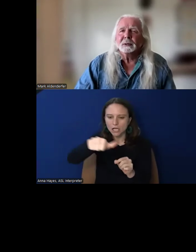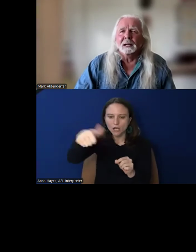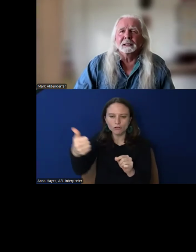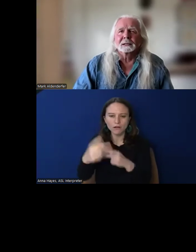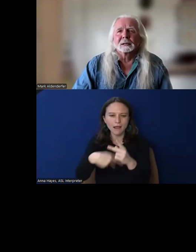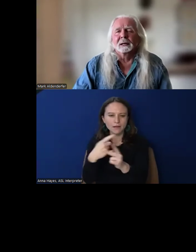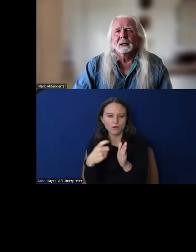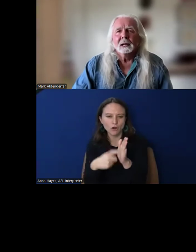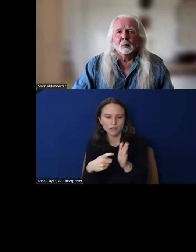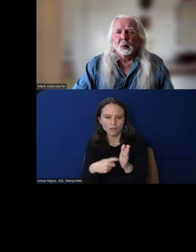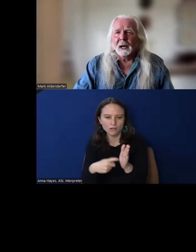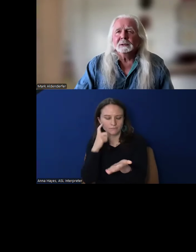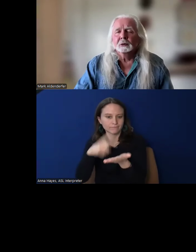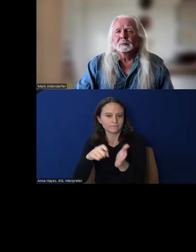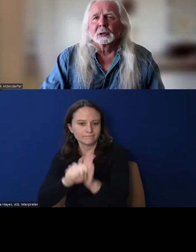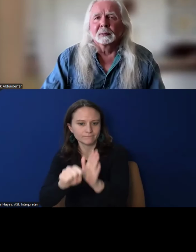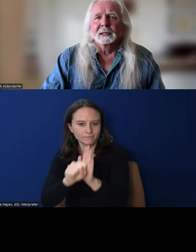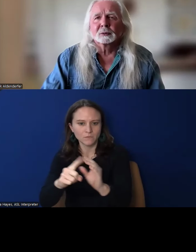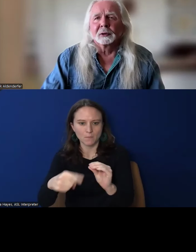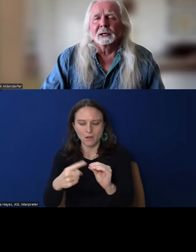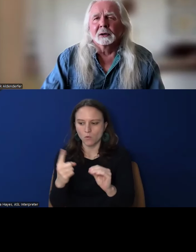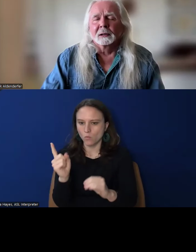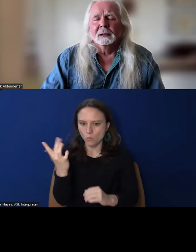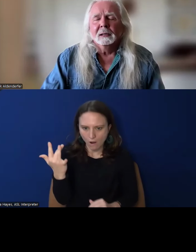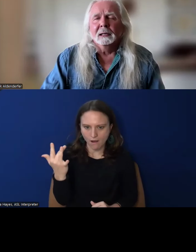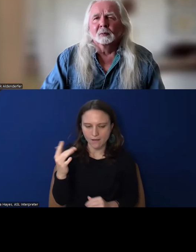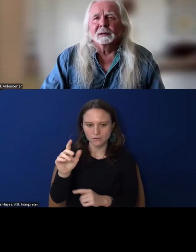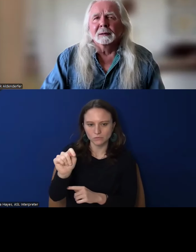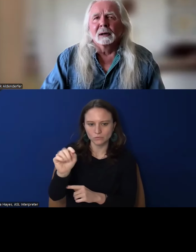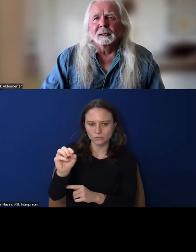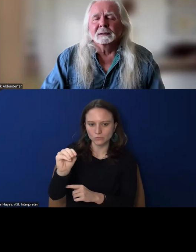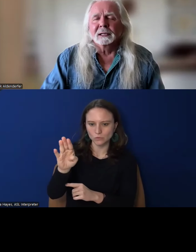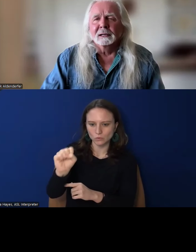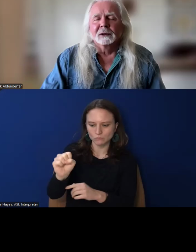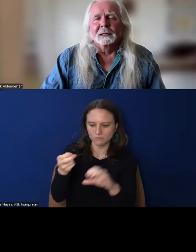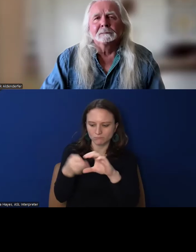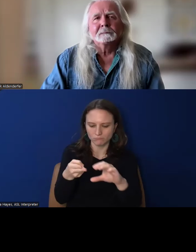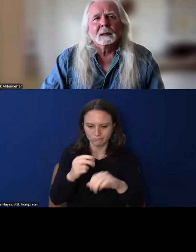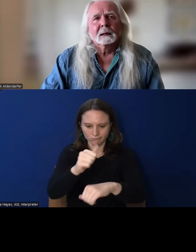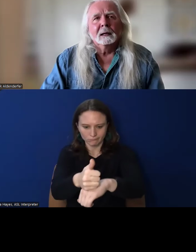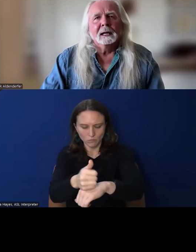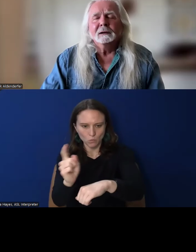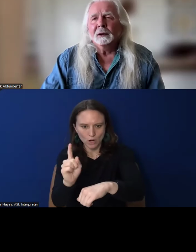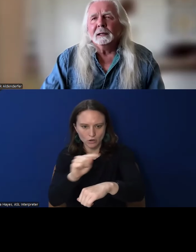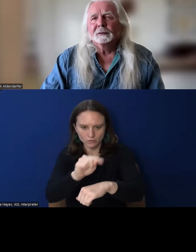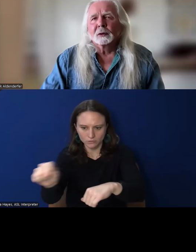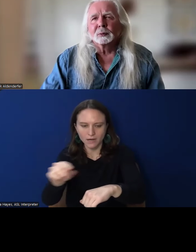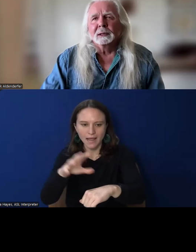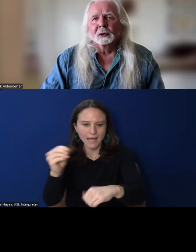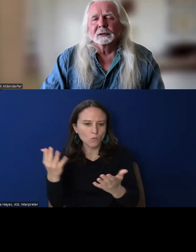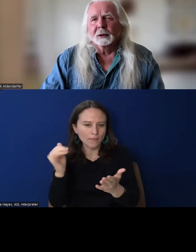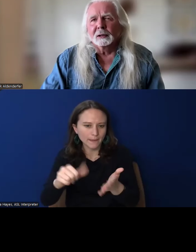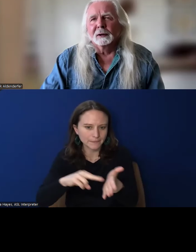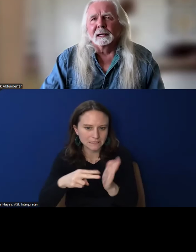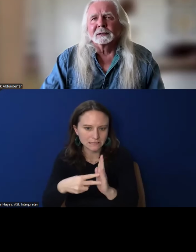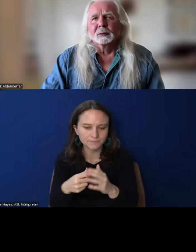some context about why these tombs are placed where they are and what they might signify. And then finally, of course, we look